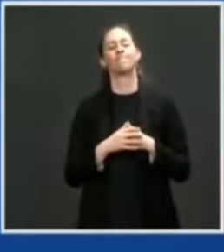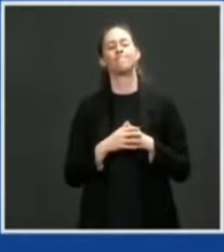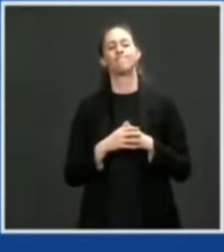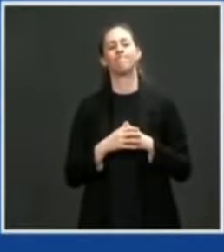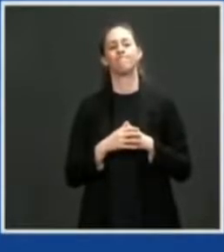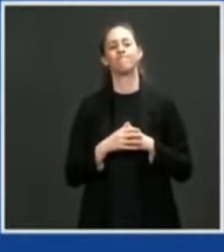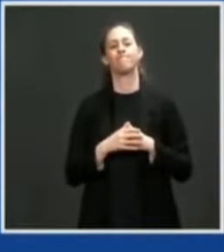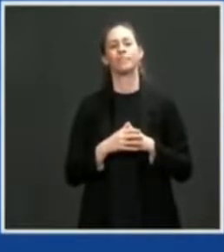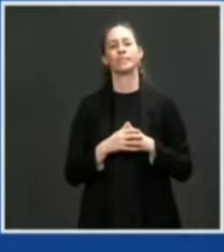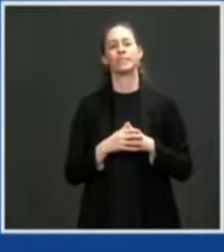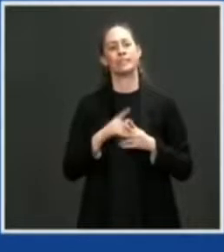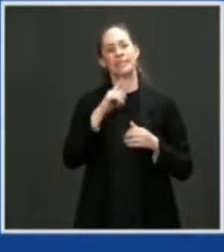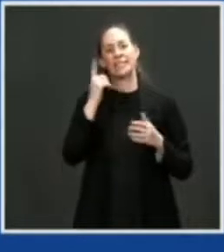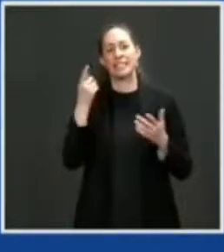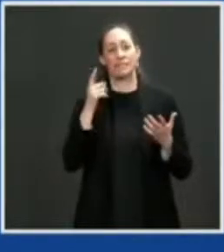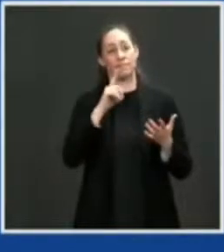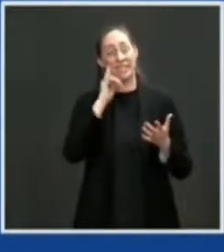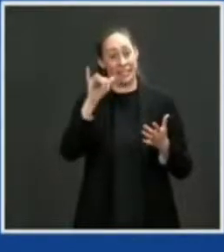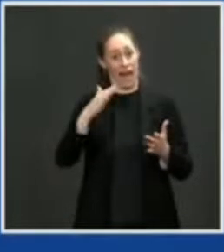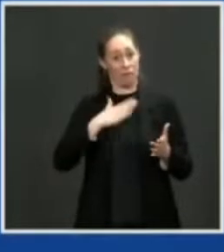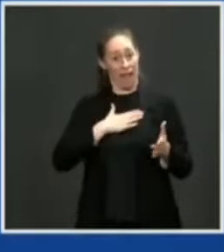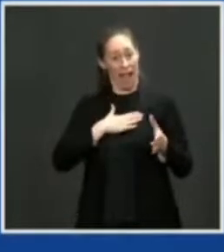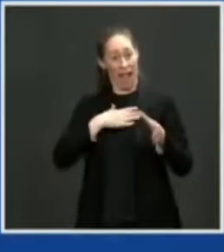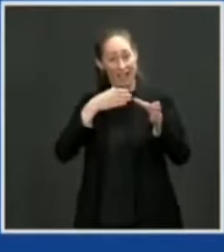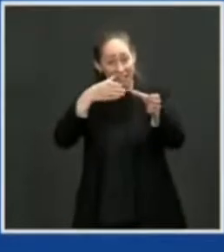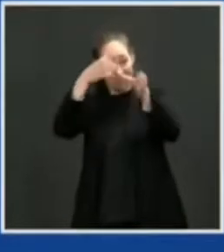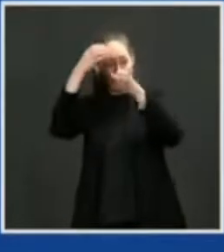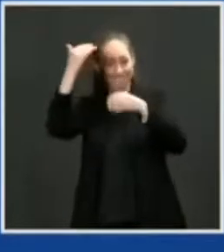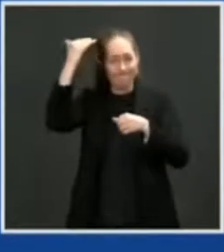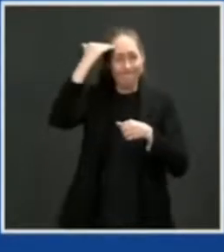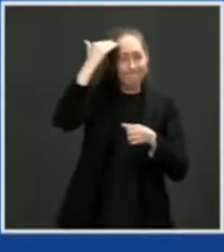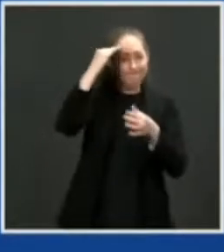It's not my expertise in what the parliamentary rules and how to get